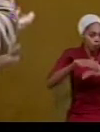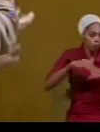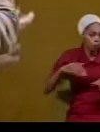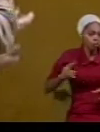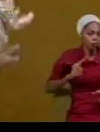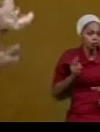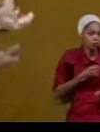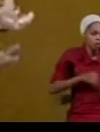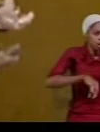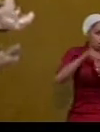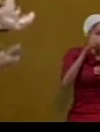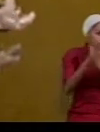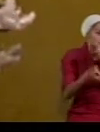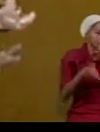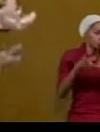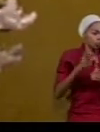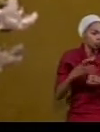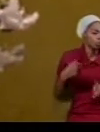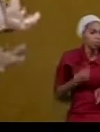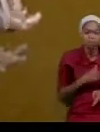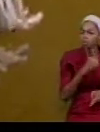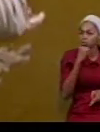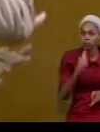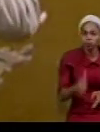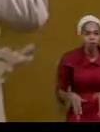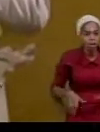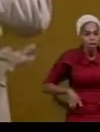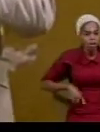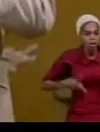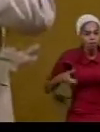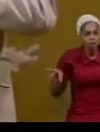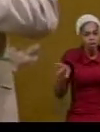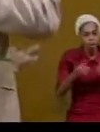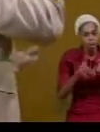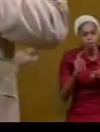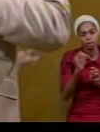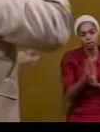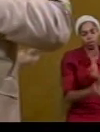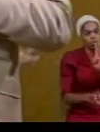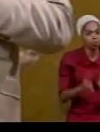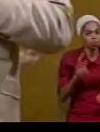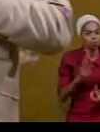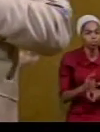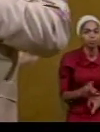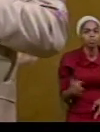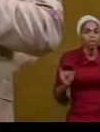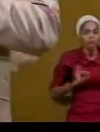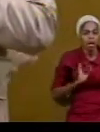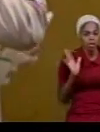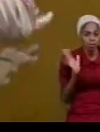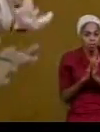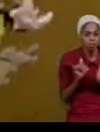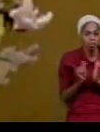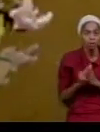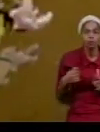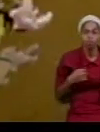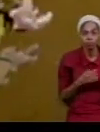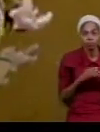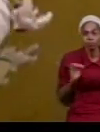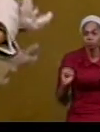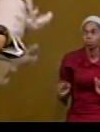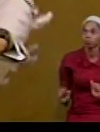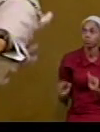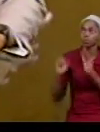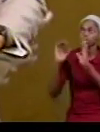of the land of Egypt to be your God. I pray that we'll submit ourselves to the Lord and follow